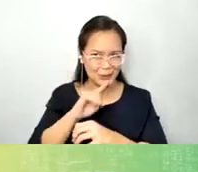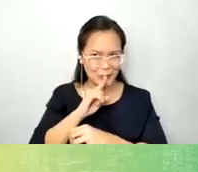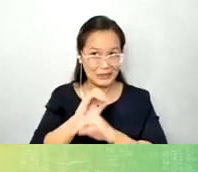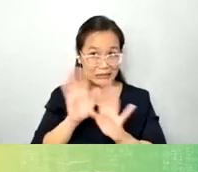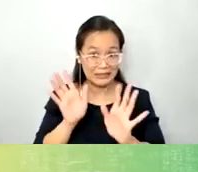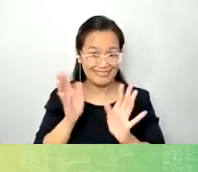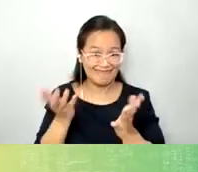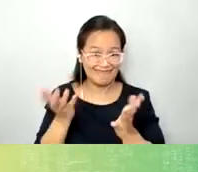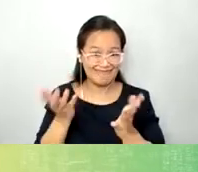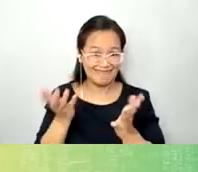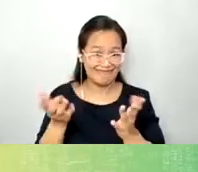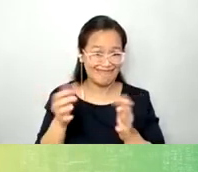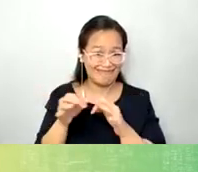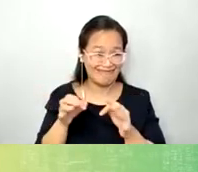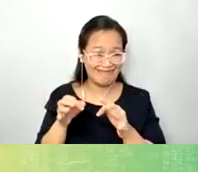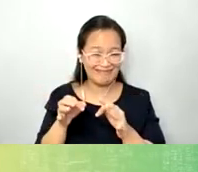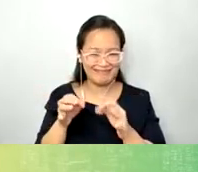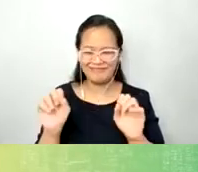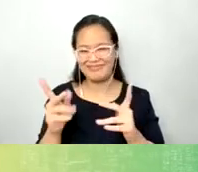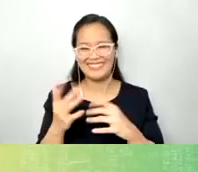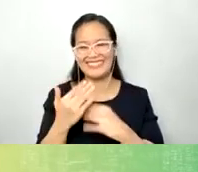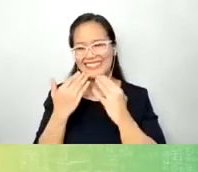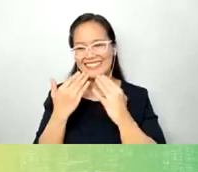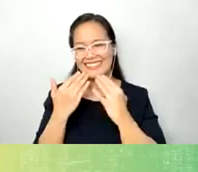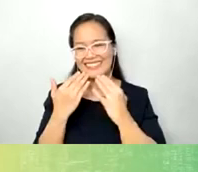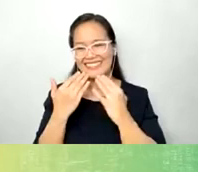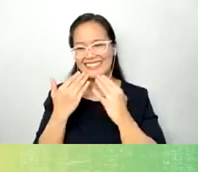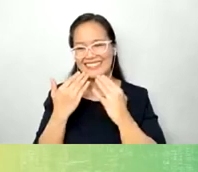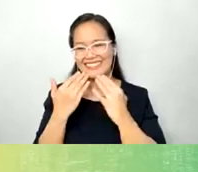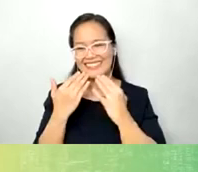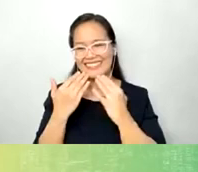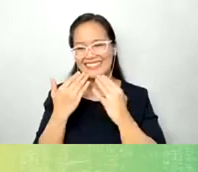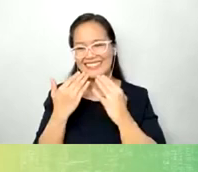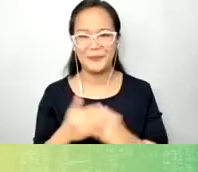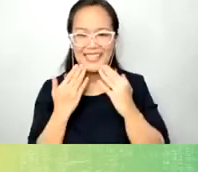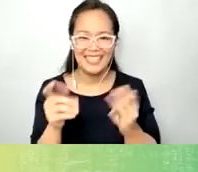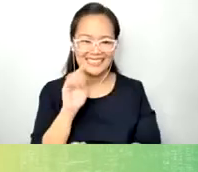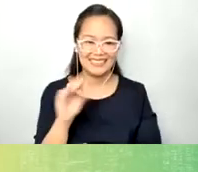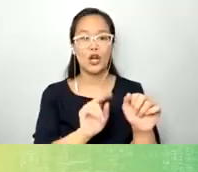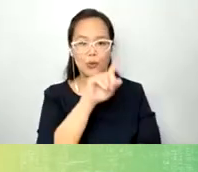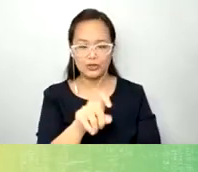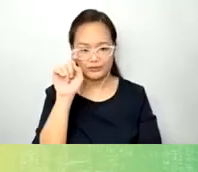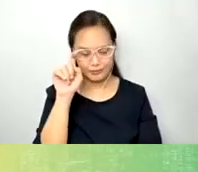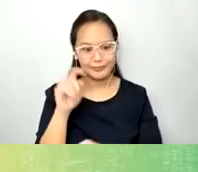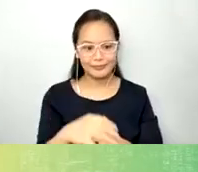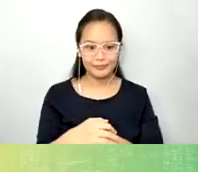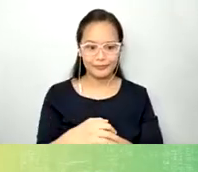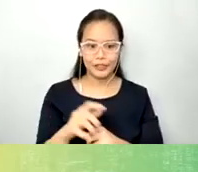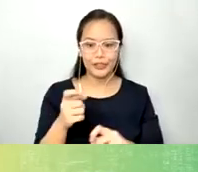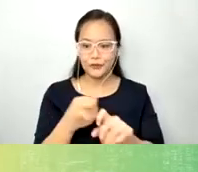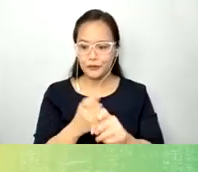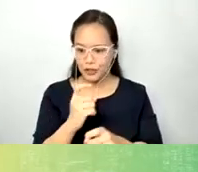po. Thank you po, Teacher Therese and Sir TQ. No? A follow-up question related din dito.